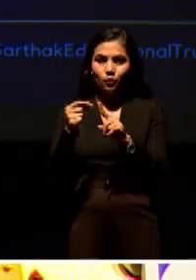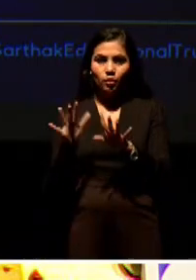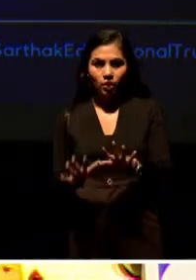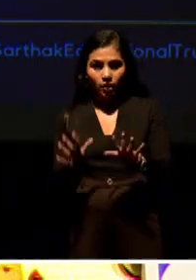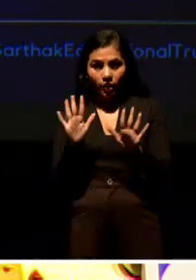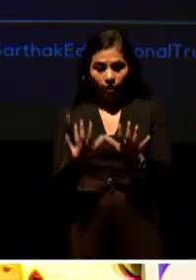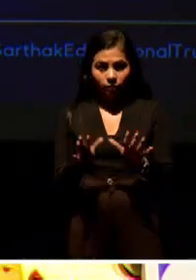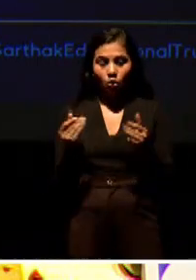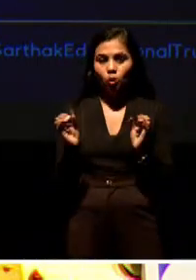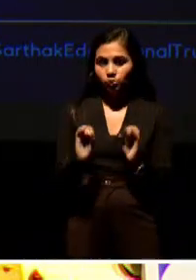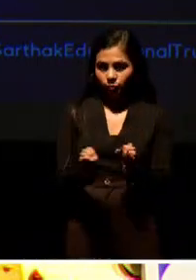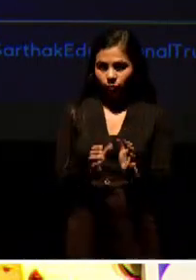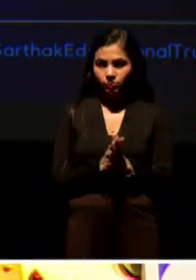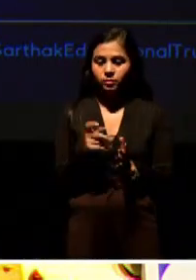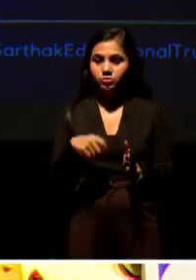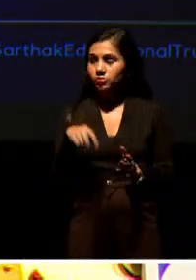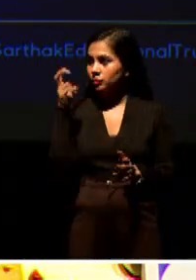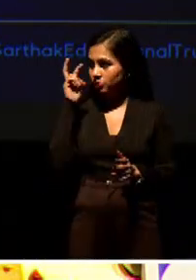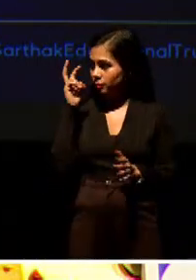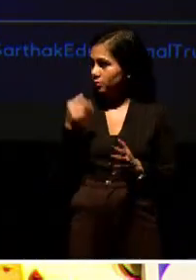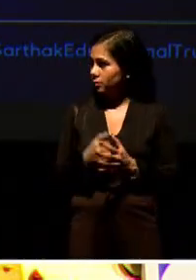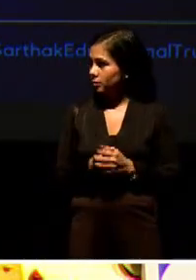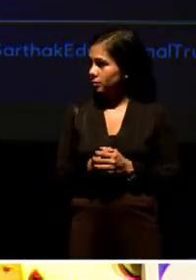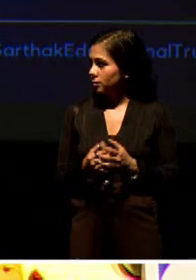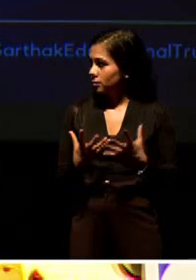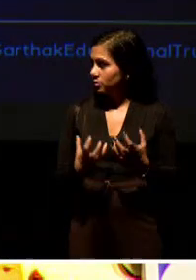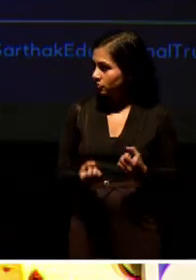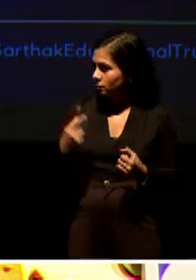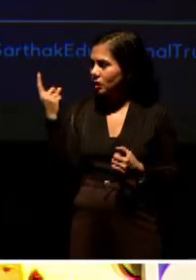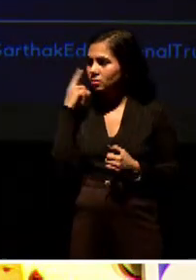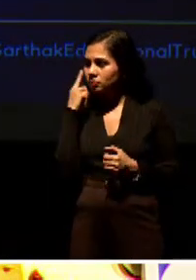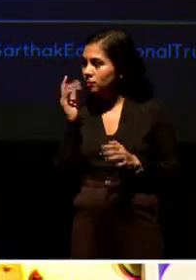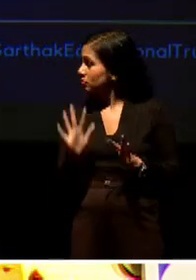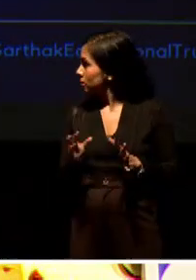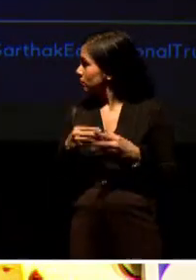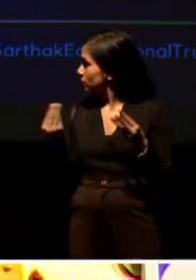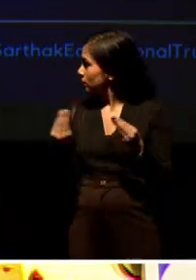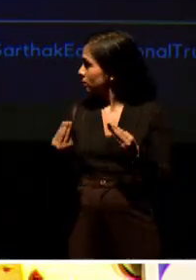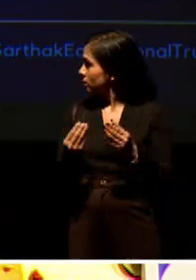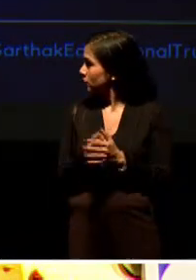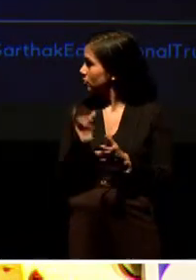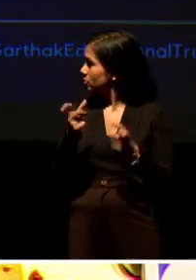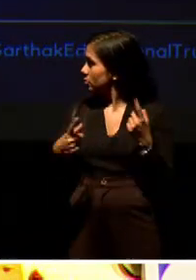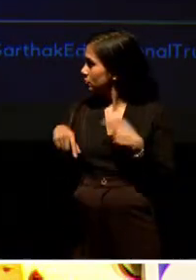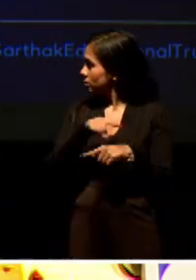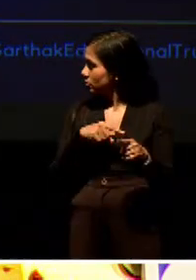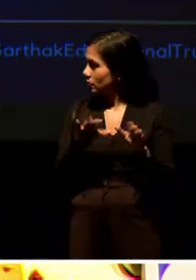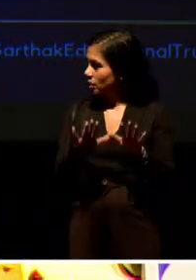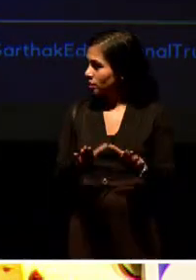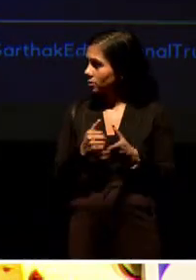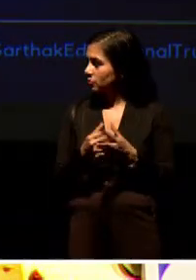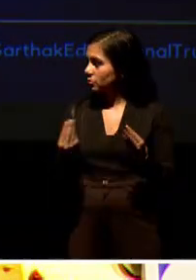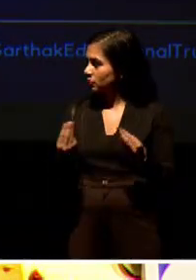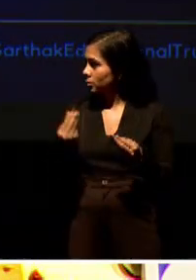not? Now this is a question which I have heard research proposals, maybe about 200 research